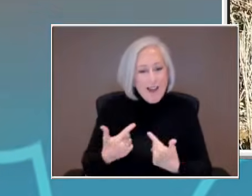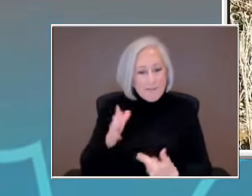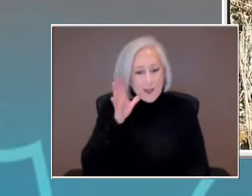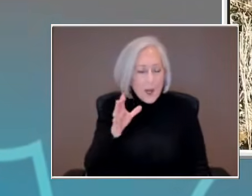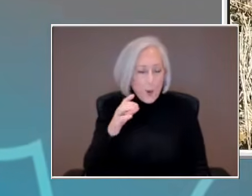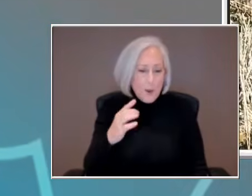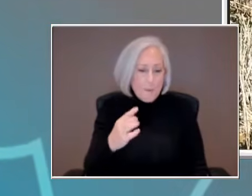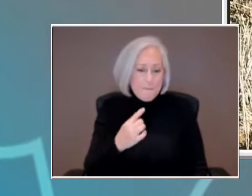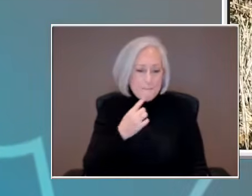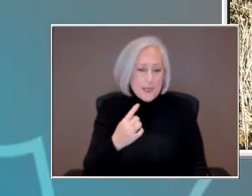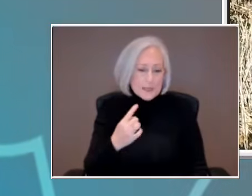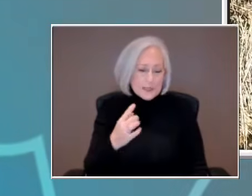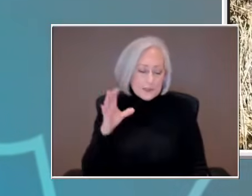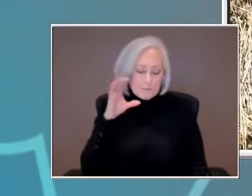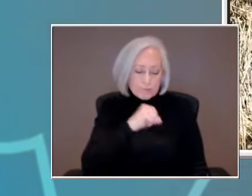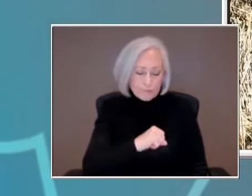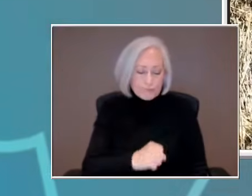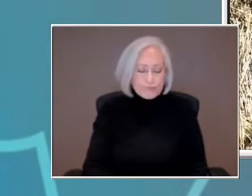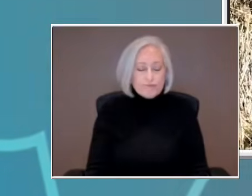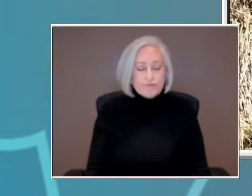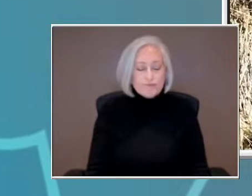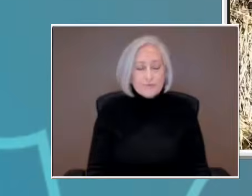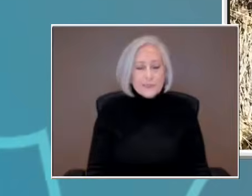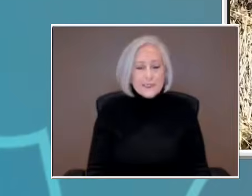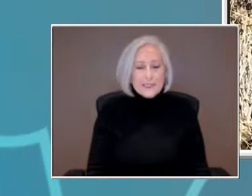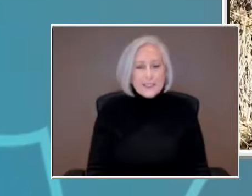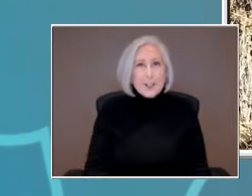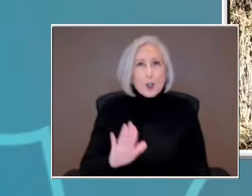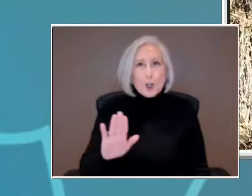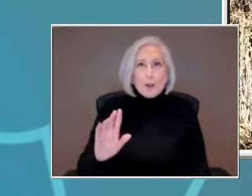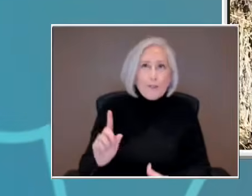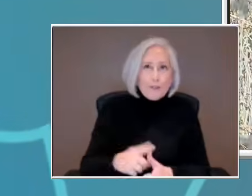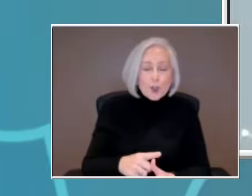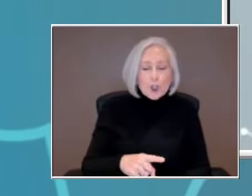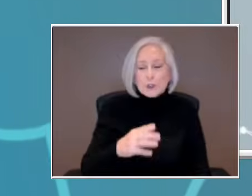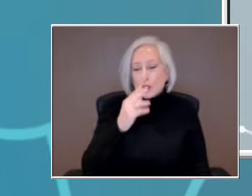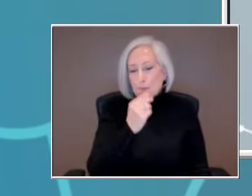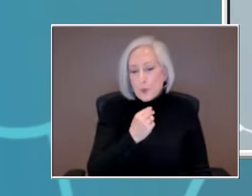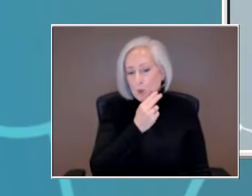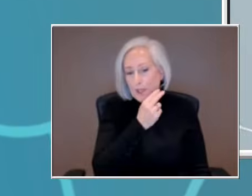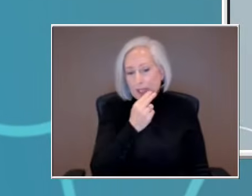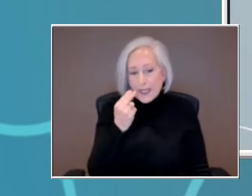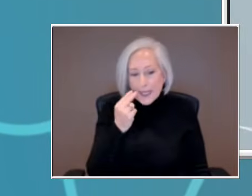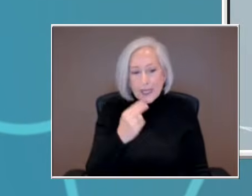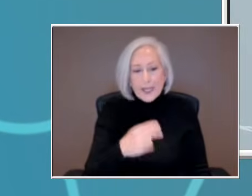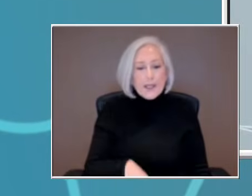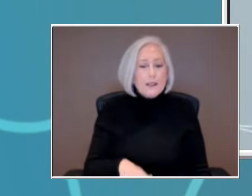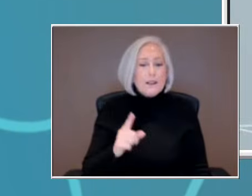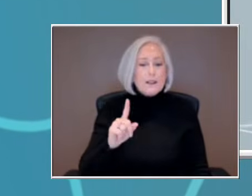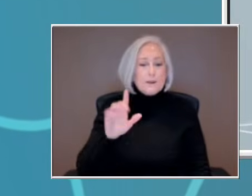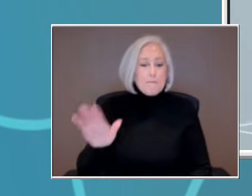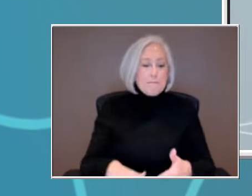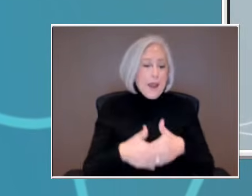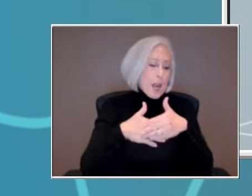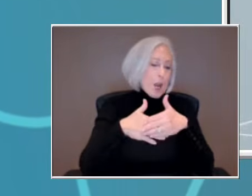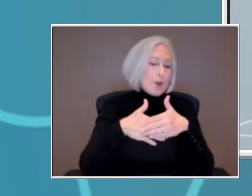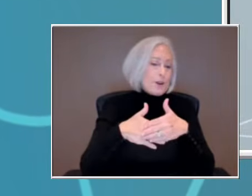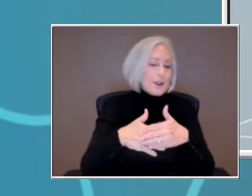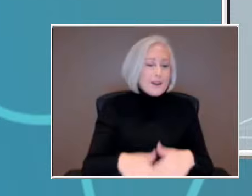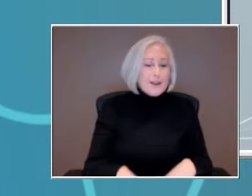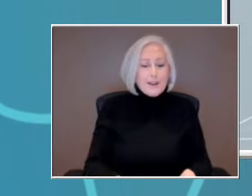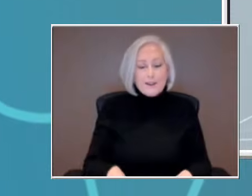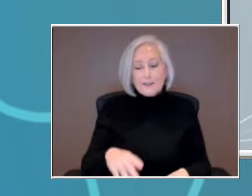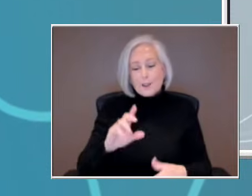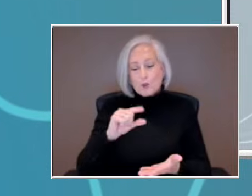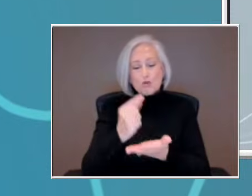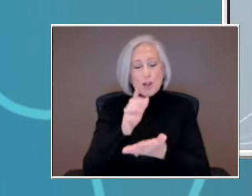of, her first communion, or her getting married, or graduating from college, or all these things wherever her